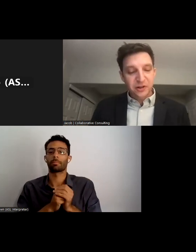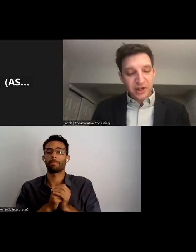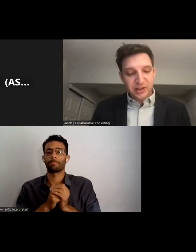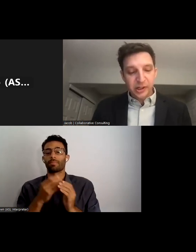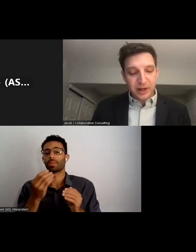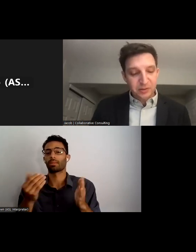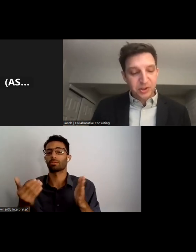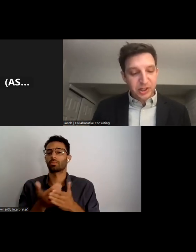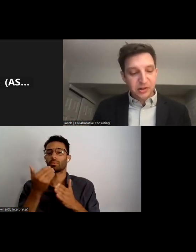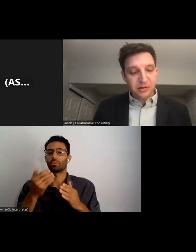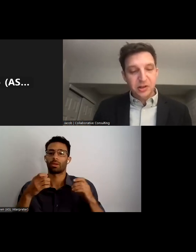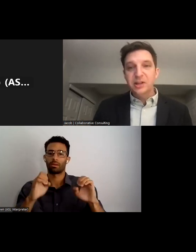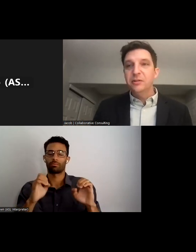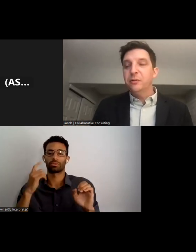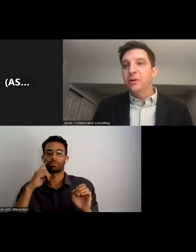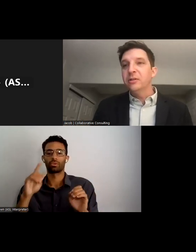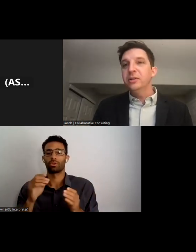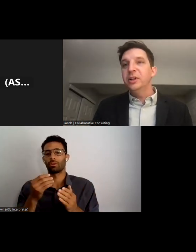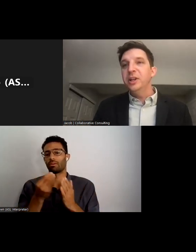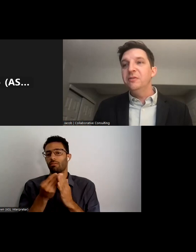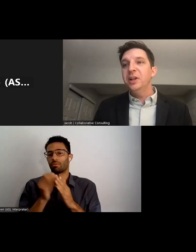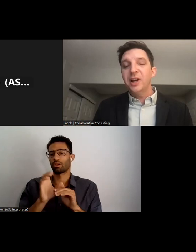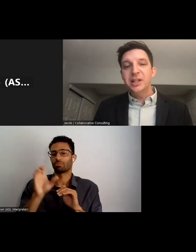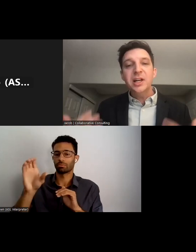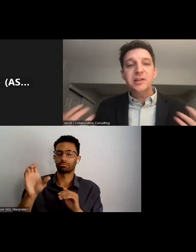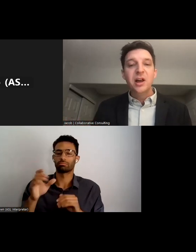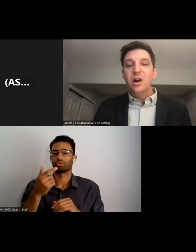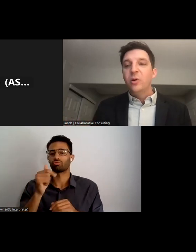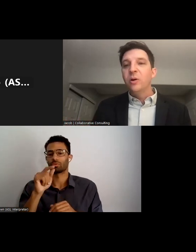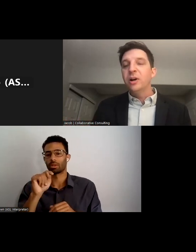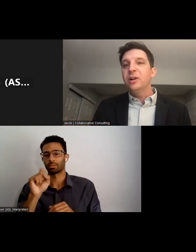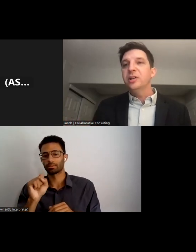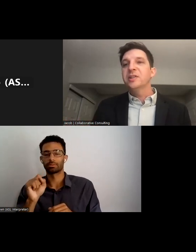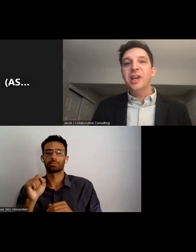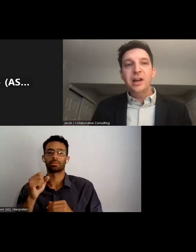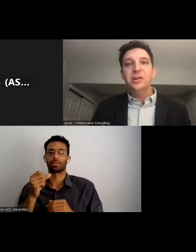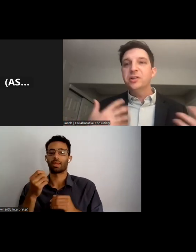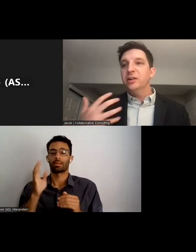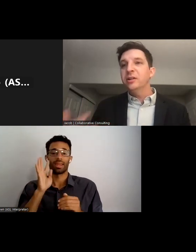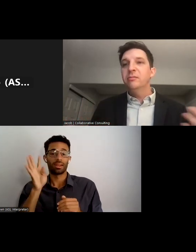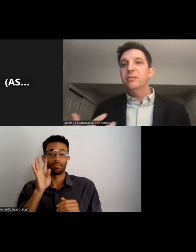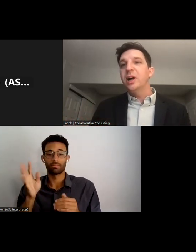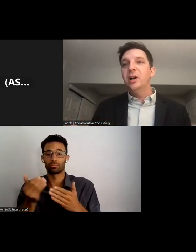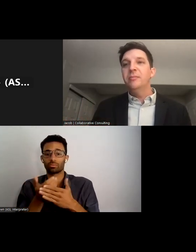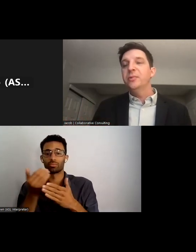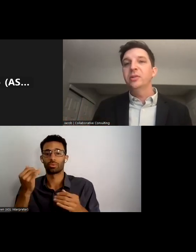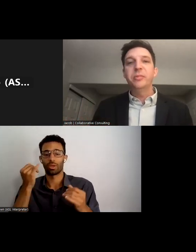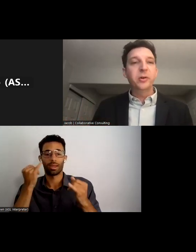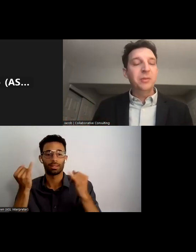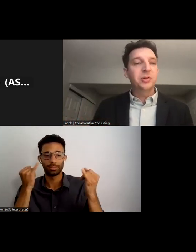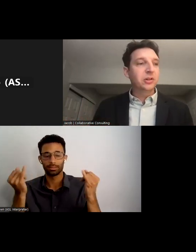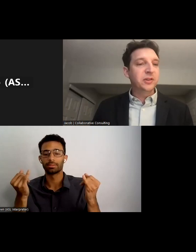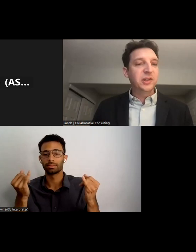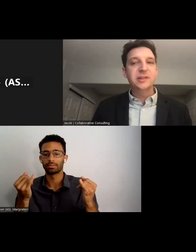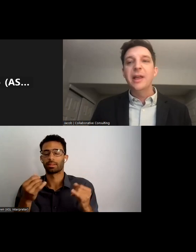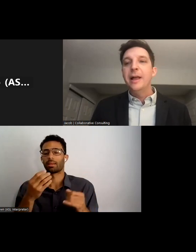efforts on fundraising and grants, particularly for innovative ideas, or to scale certain